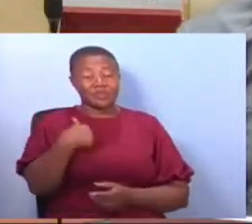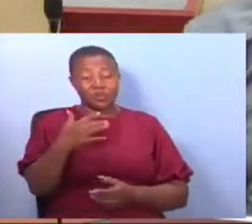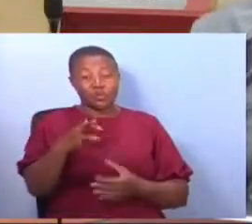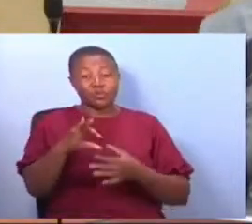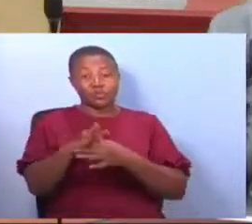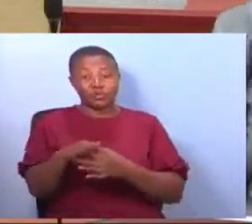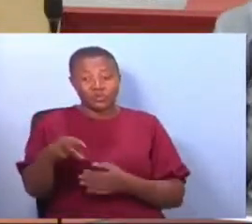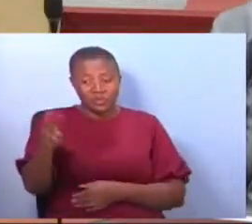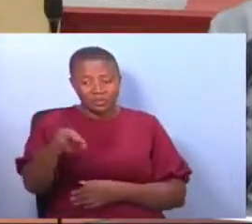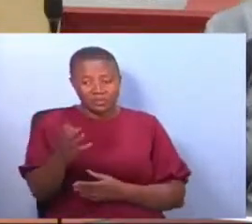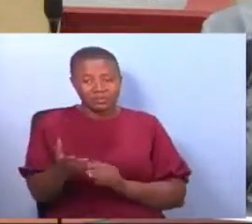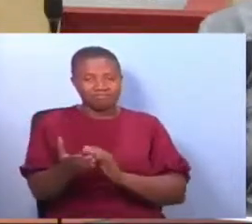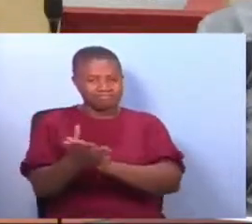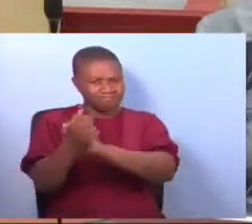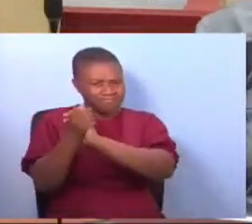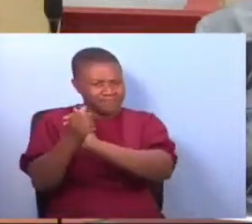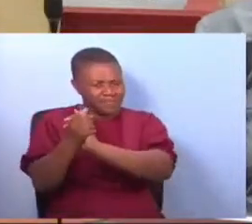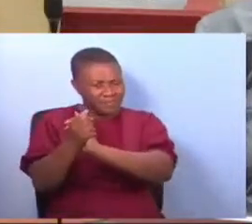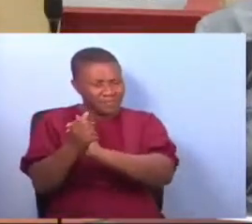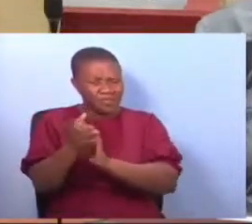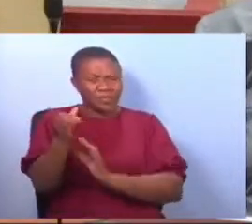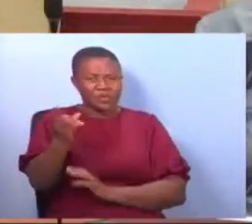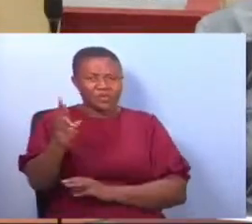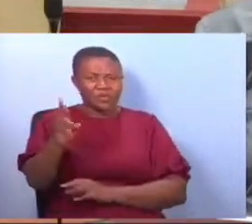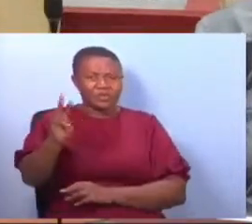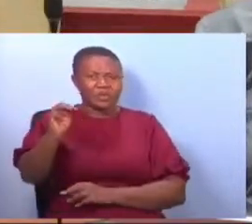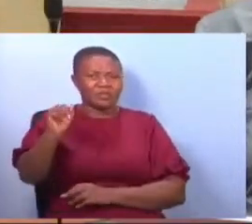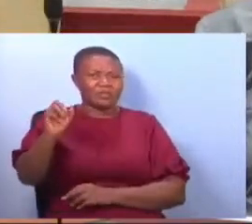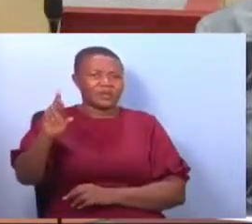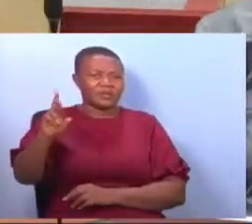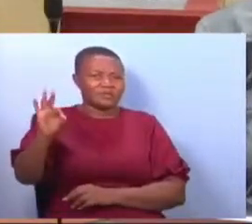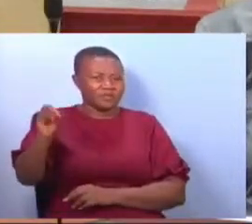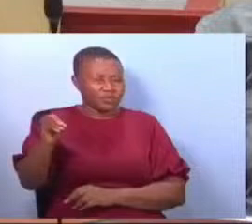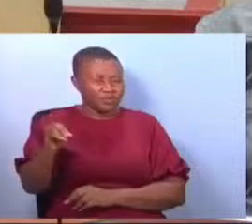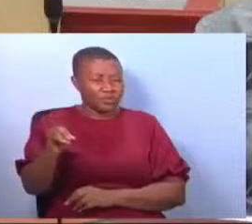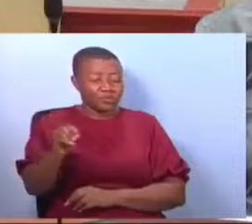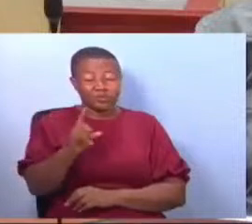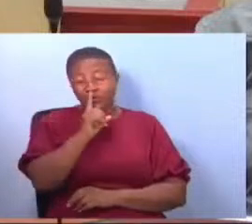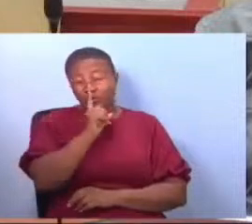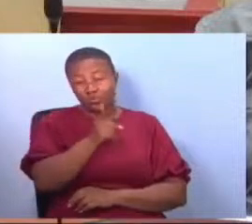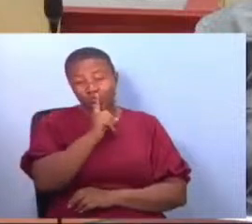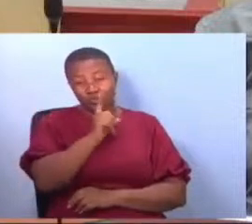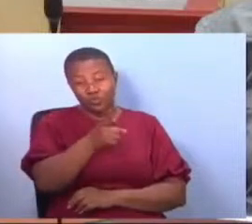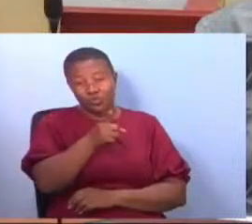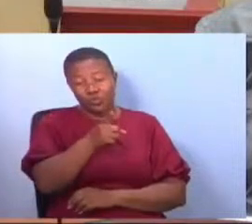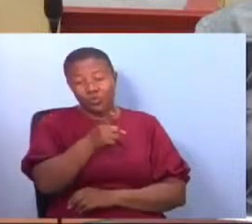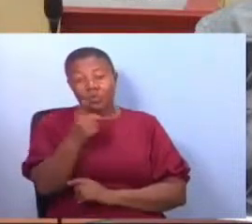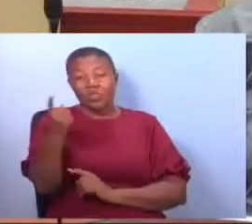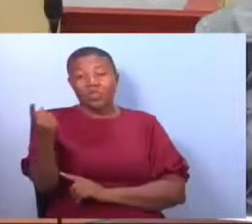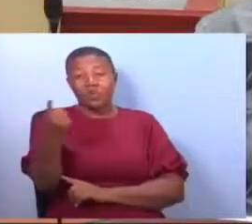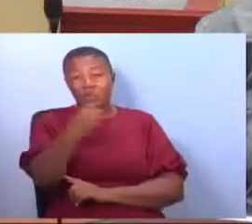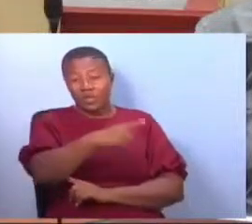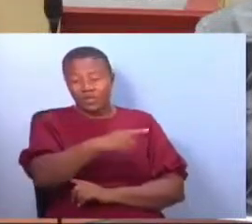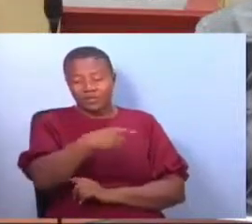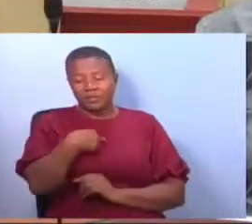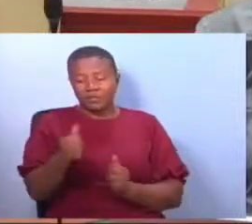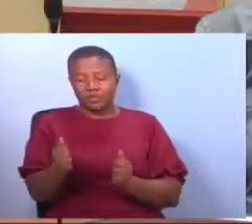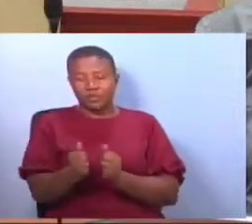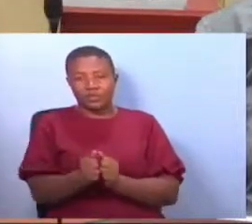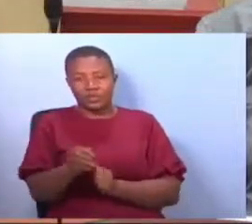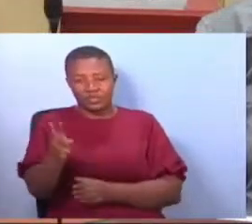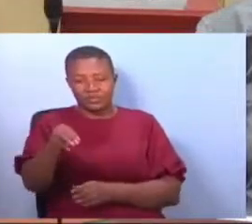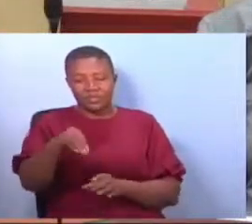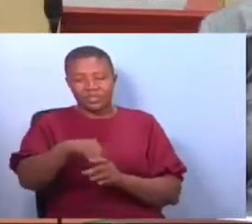to commend Dr. Mafo. In fact, one day I was with him in